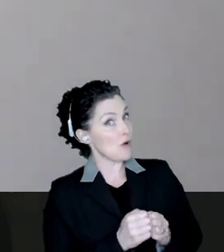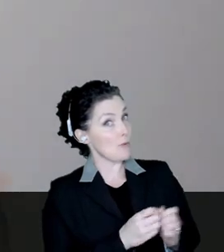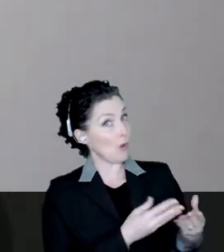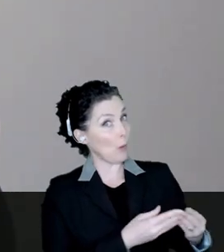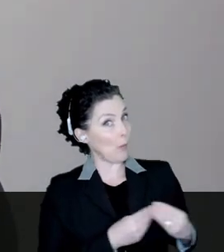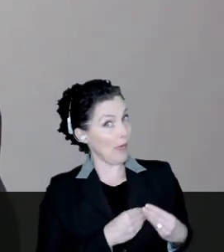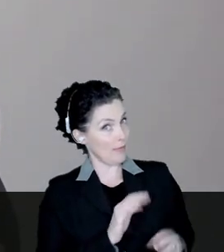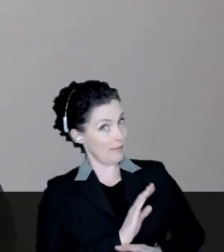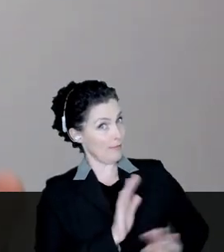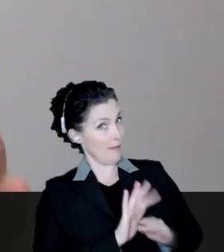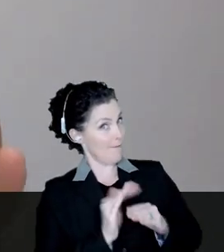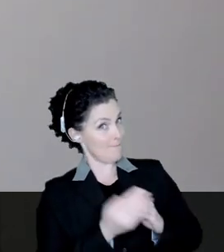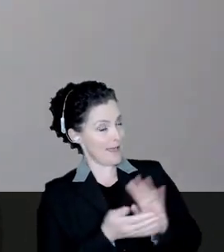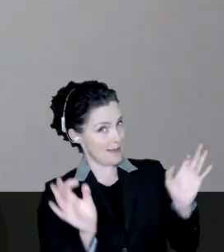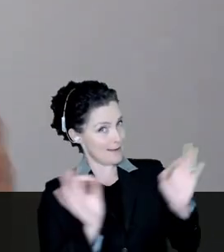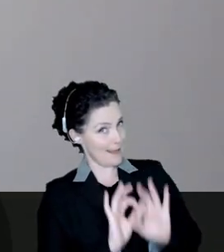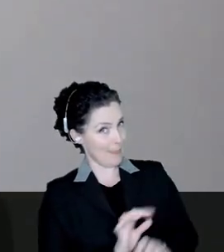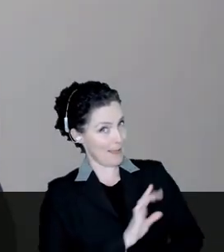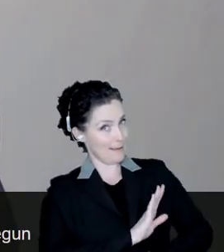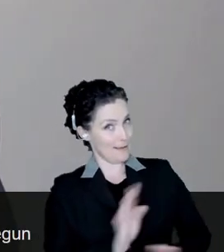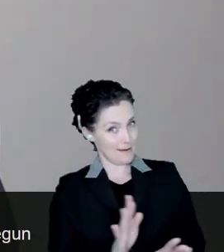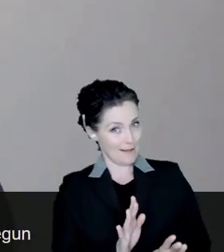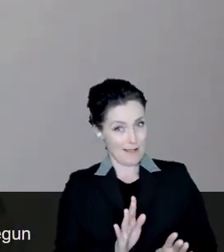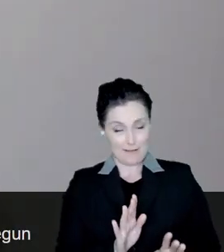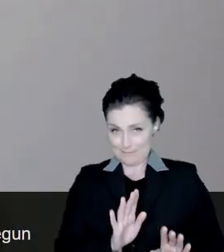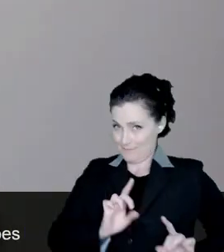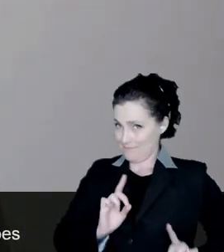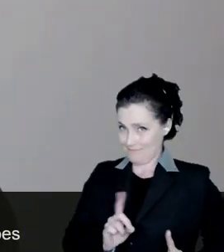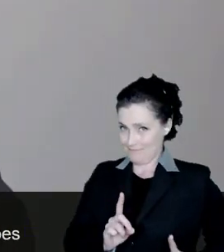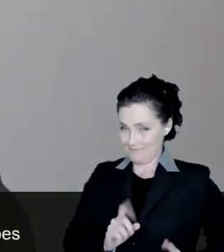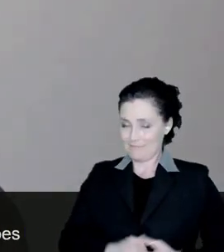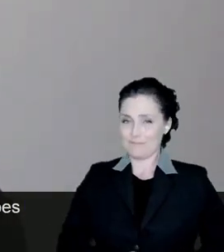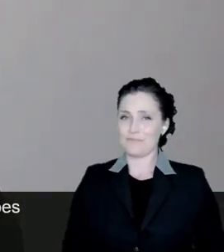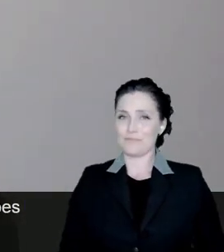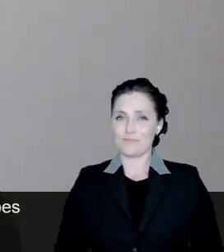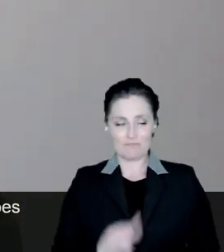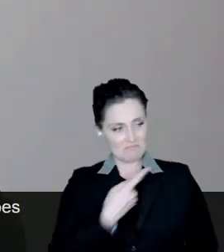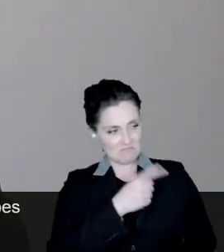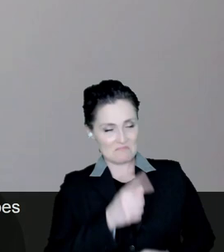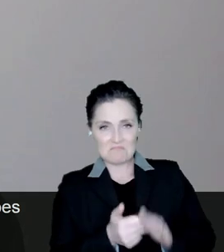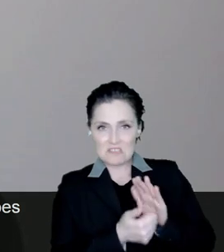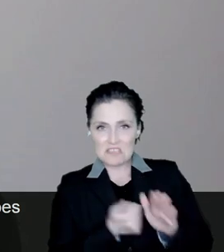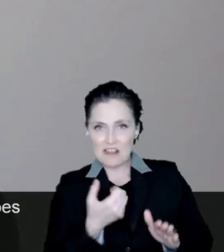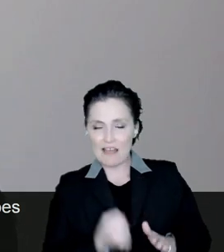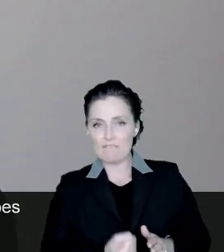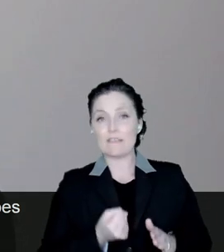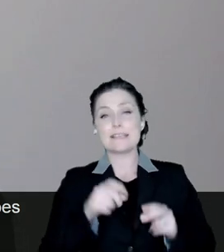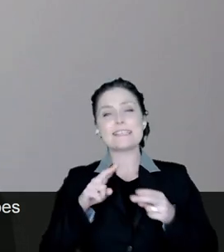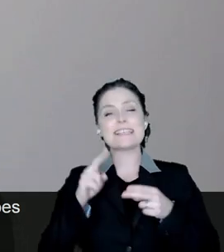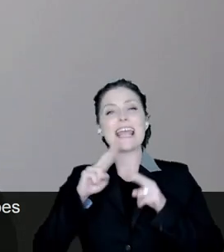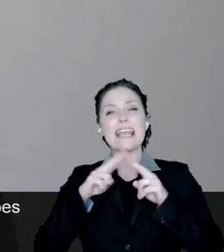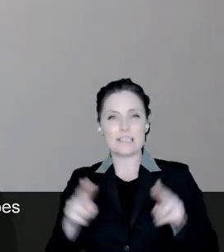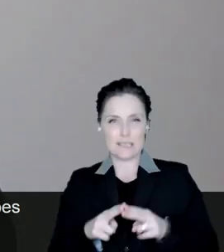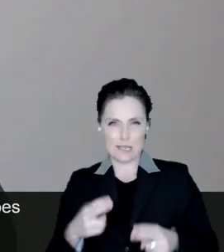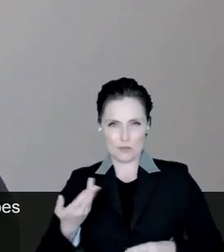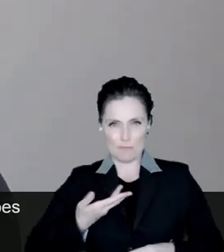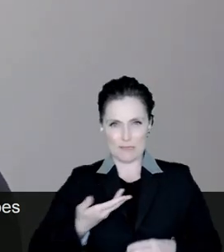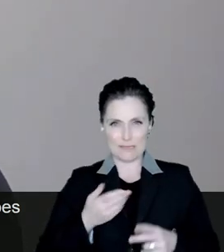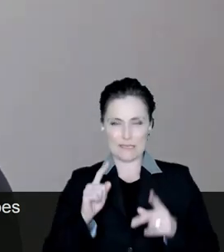on merit, not because I'm sleeping with them. And so the Mayor's International Business Programme, unlike the previous